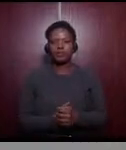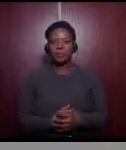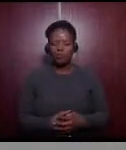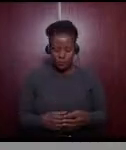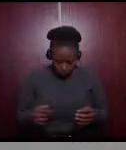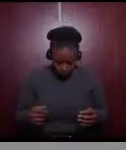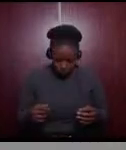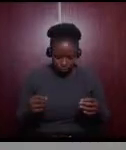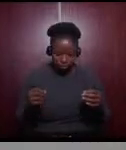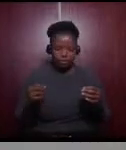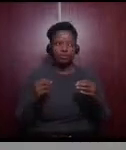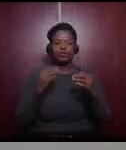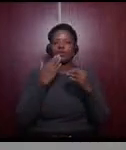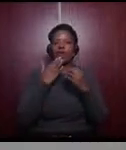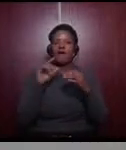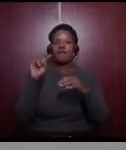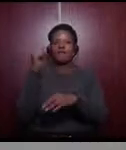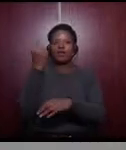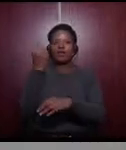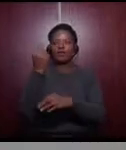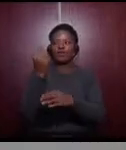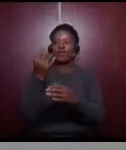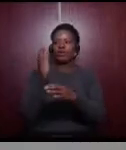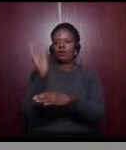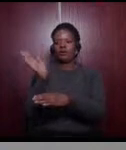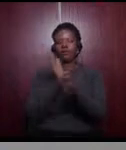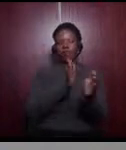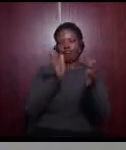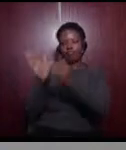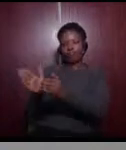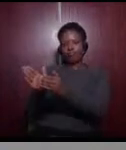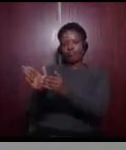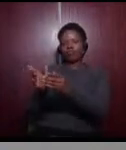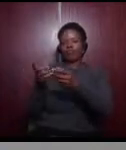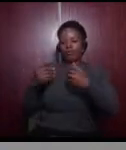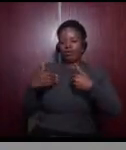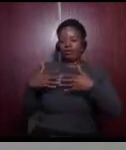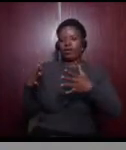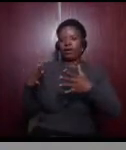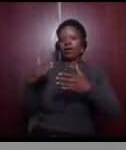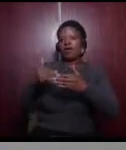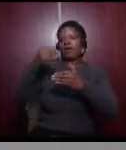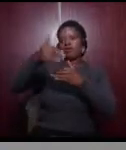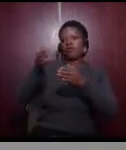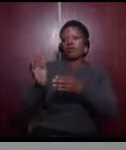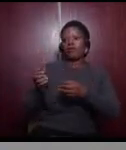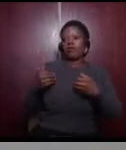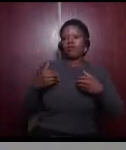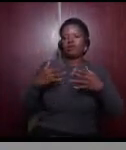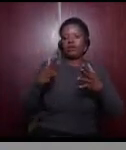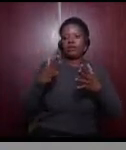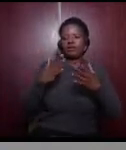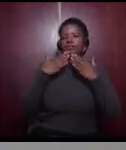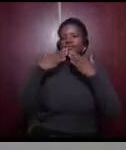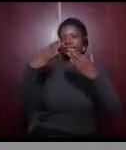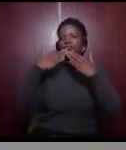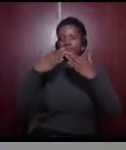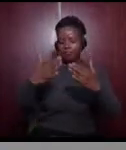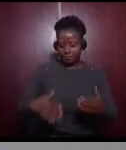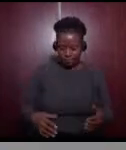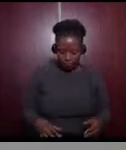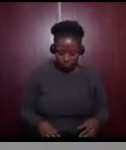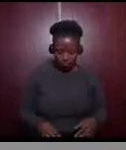We are first going to do this side and then re tlo tla ka mo hape. Ke a leboha.